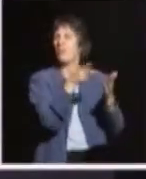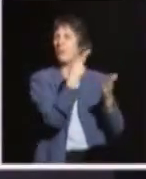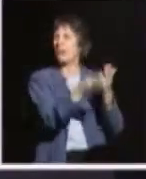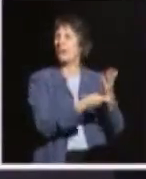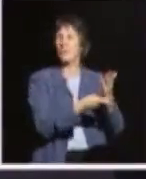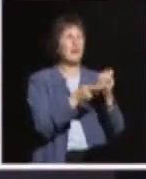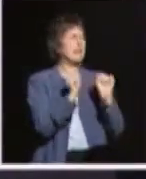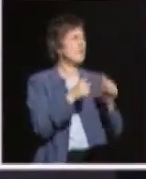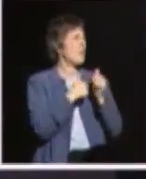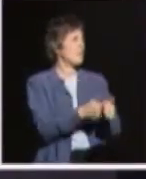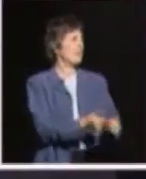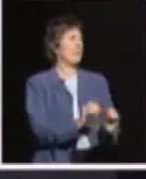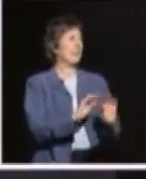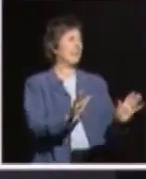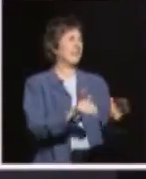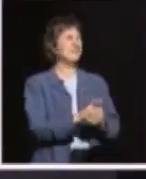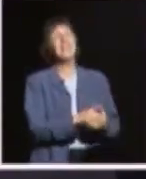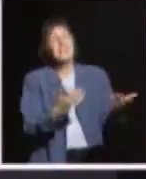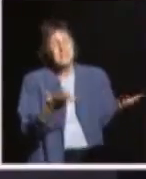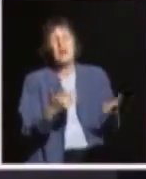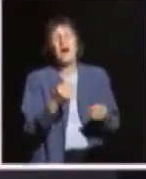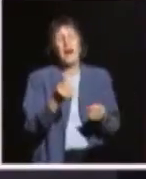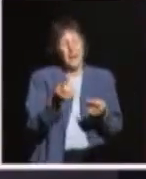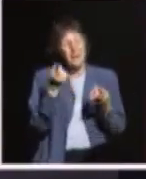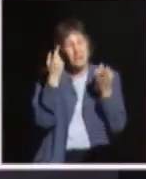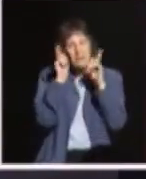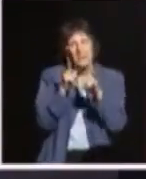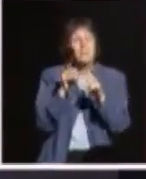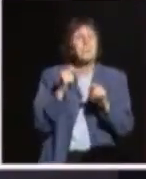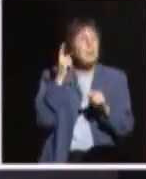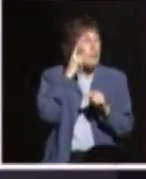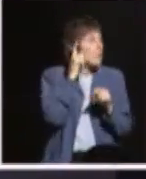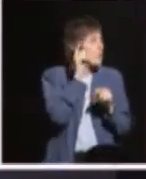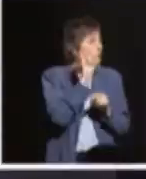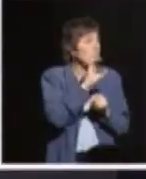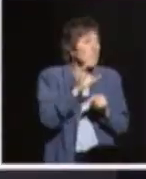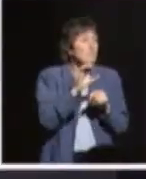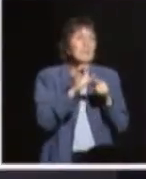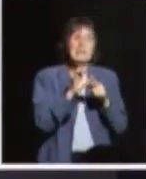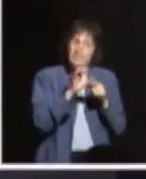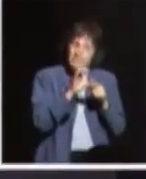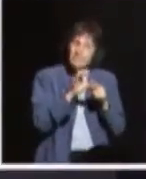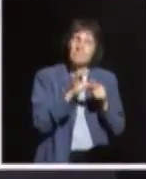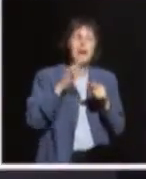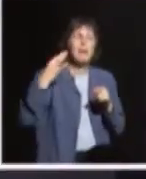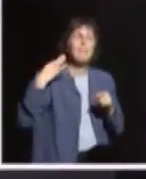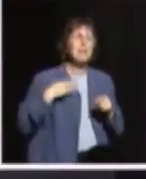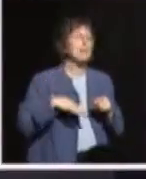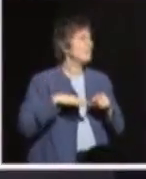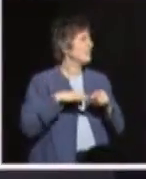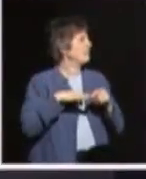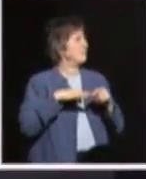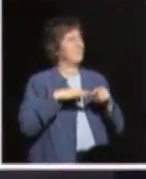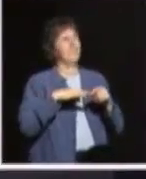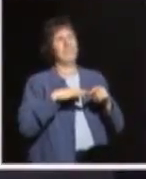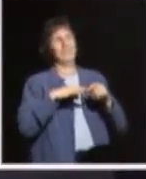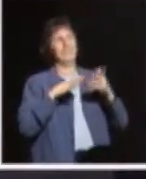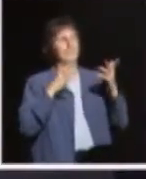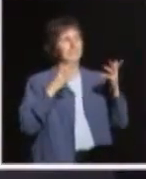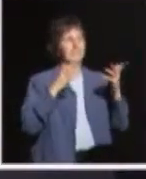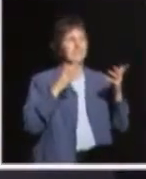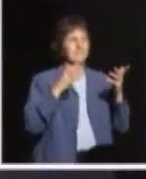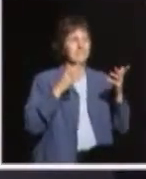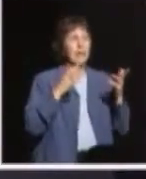you completely. I think that the closed captions have many, many uses beyond simply opening up more of our great